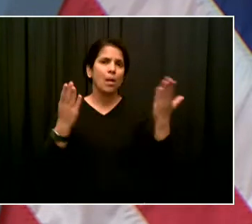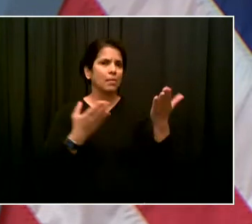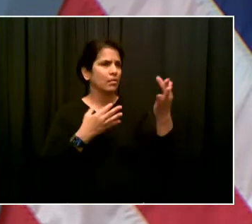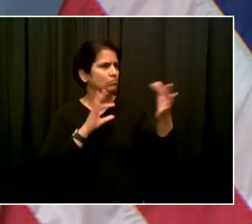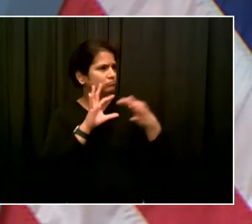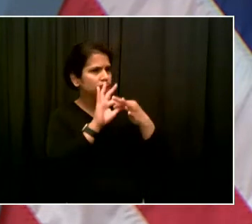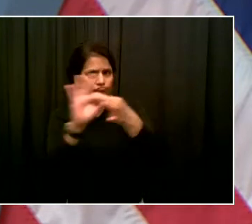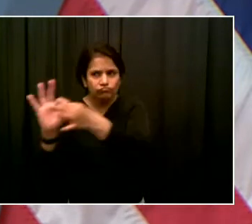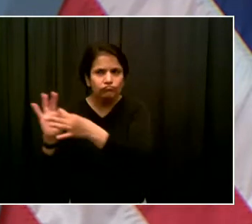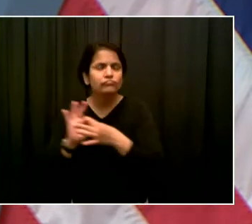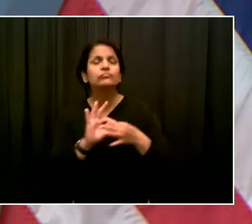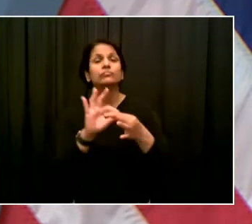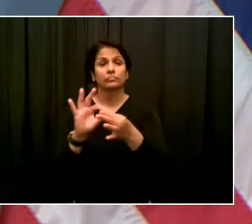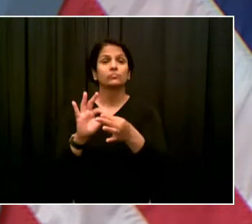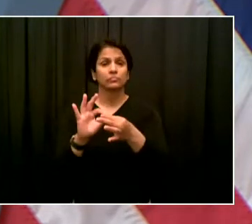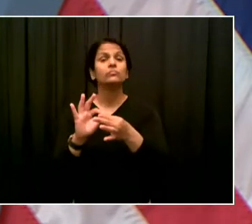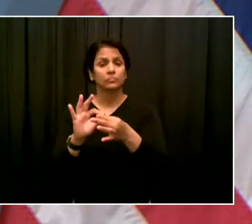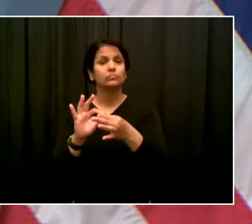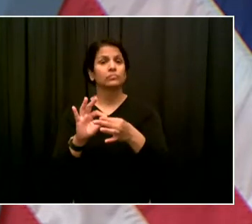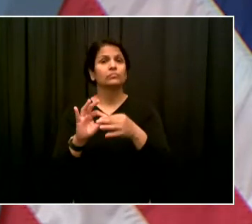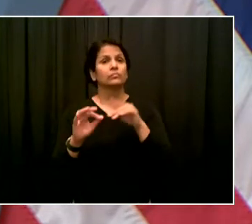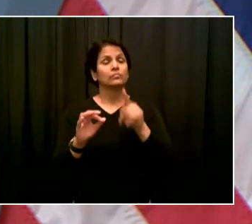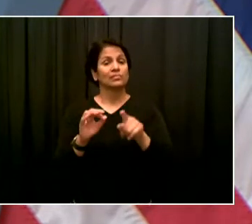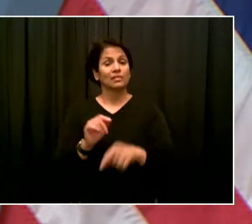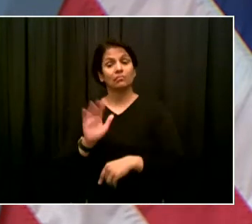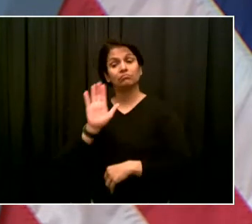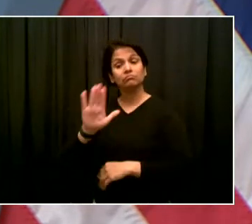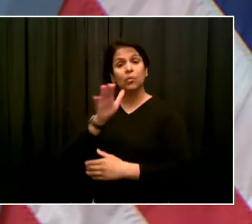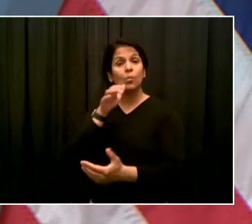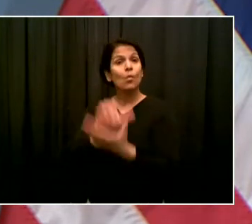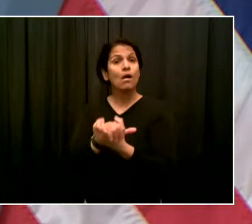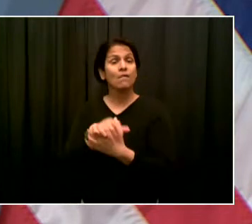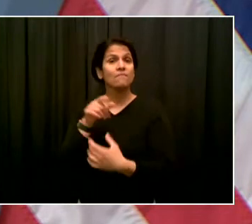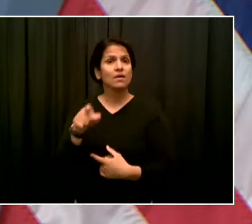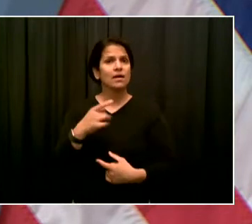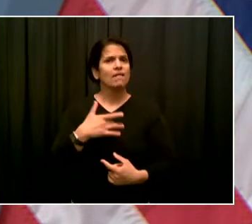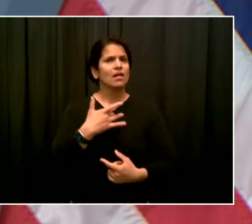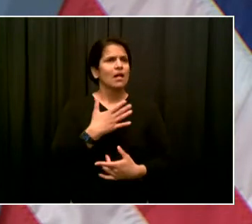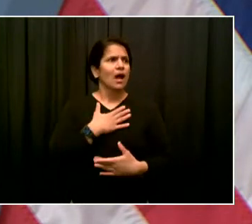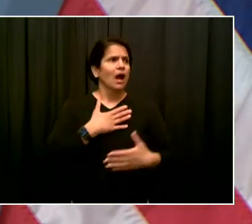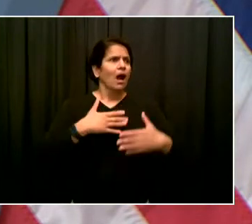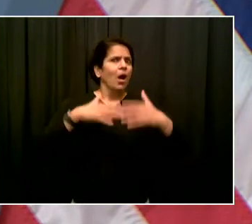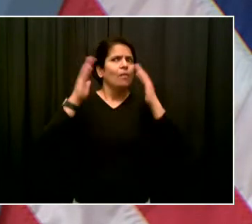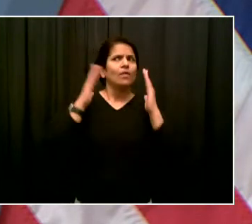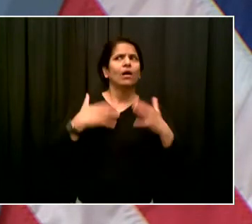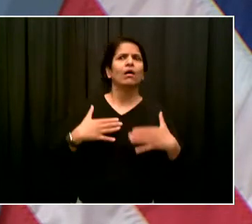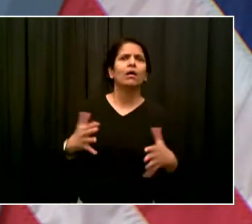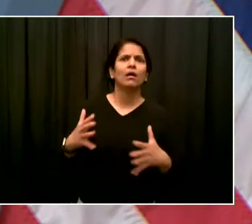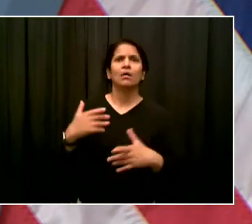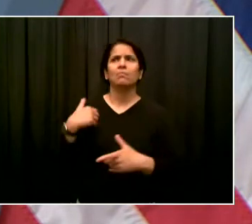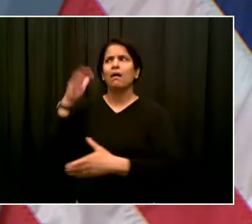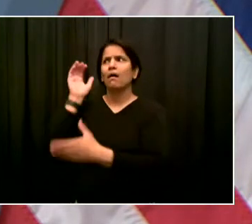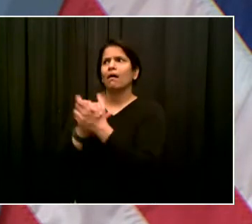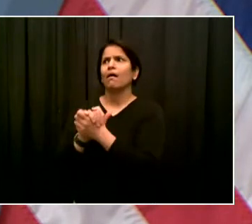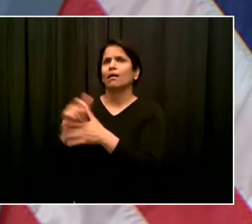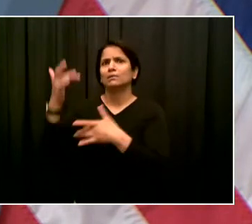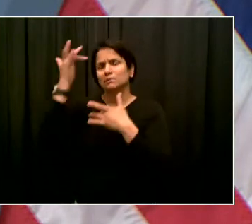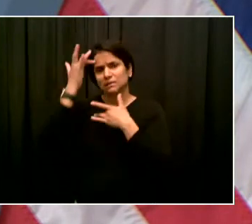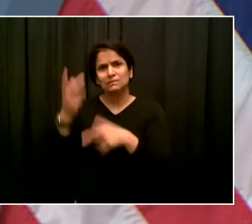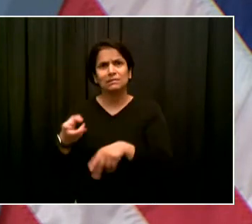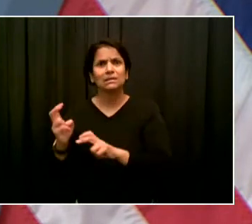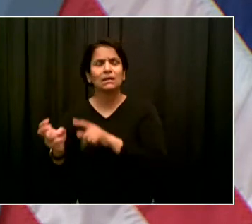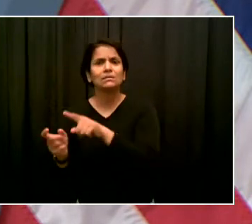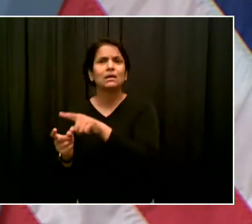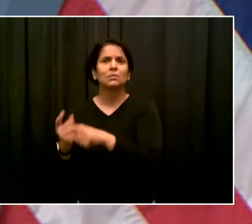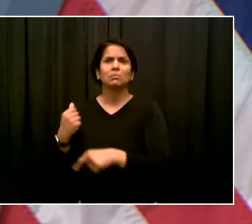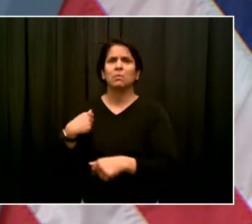concern for her husband. So it felt like a major victory when she signed up for a checkup with me as well, and more so